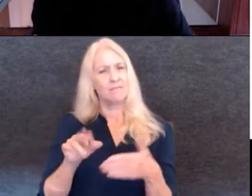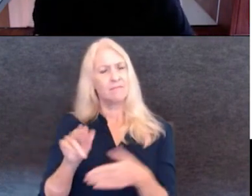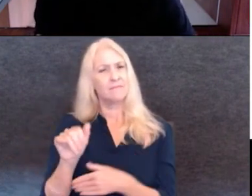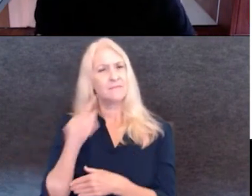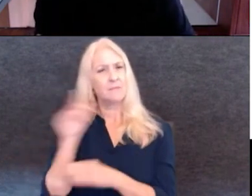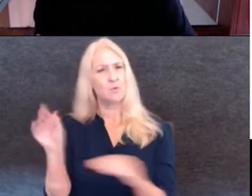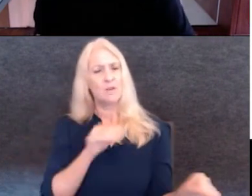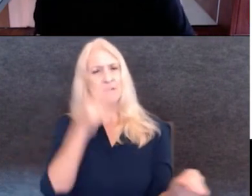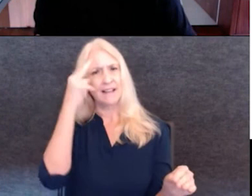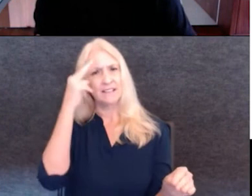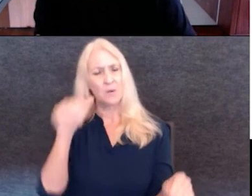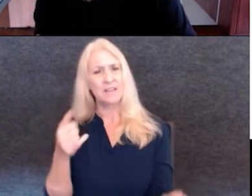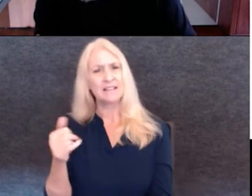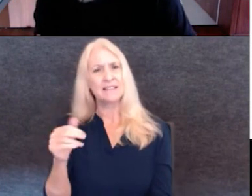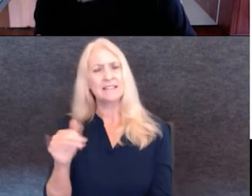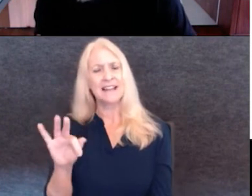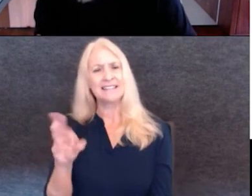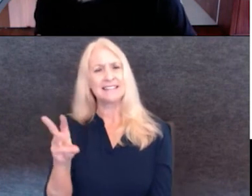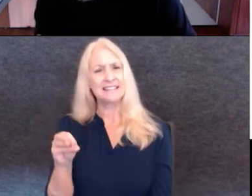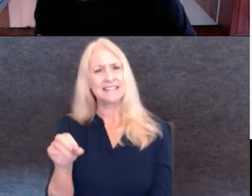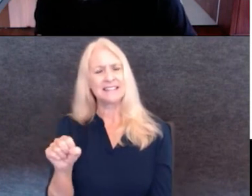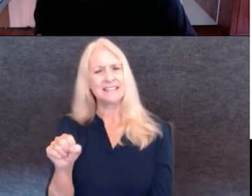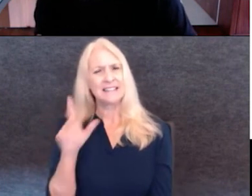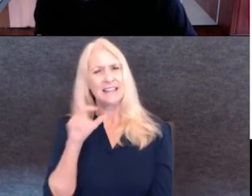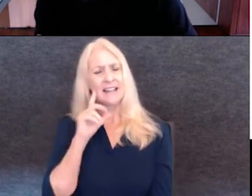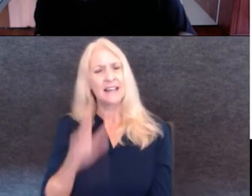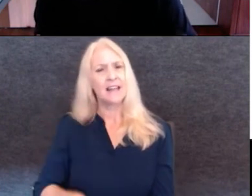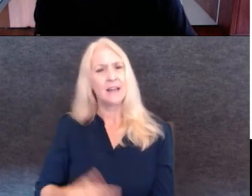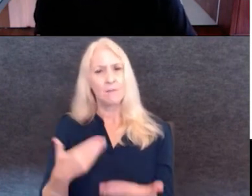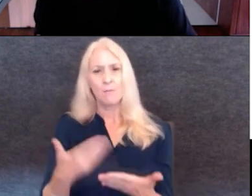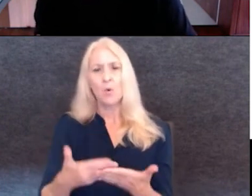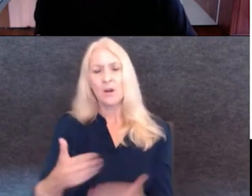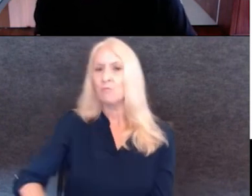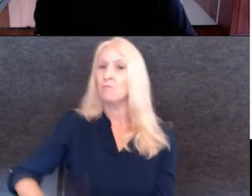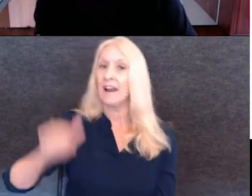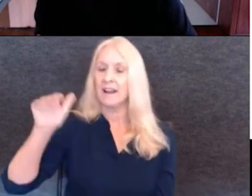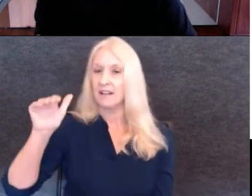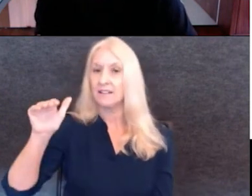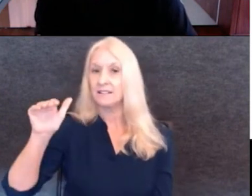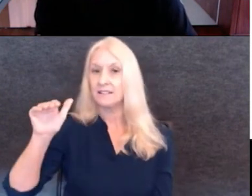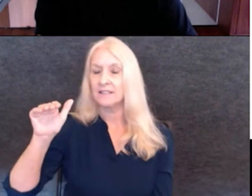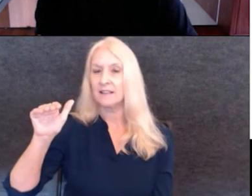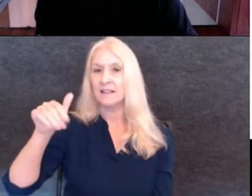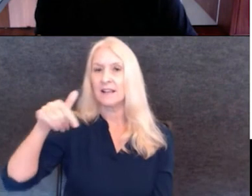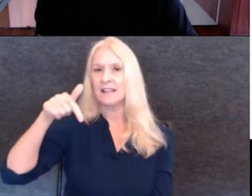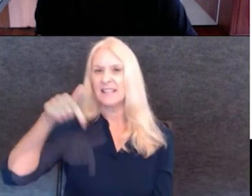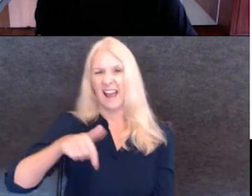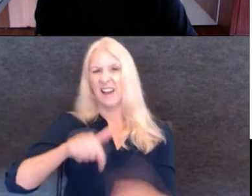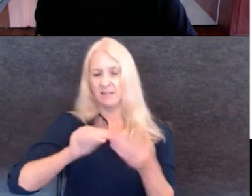So I was born and raised like in downtown in